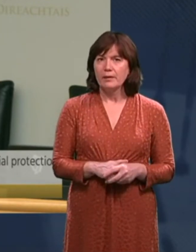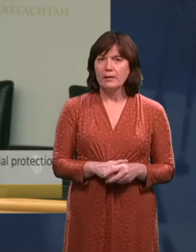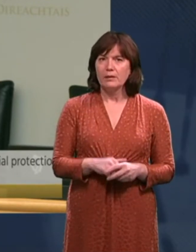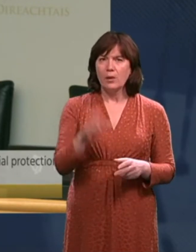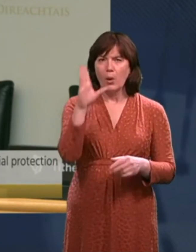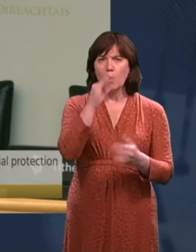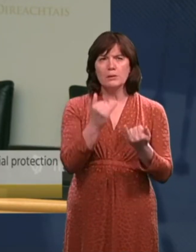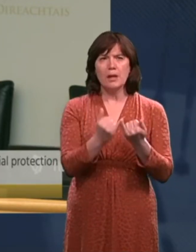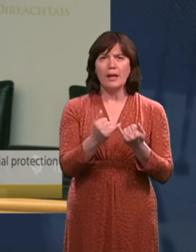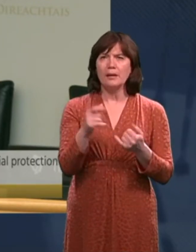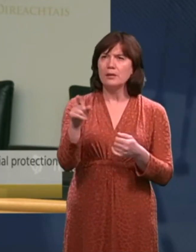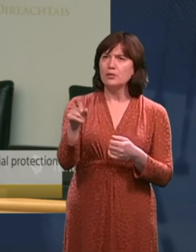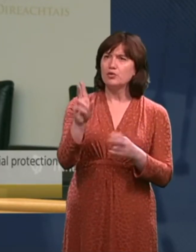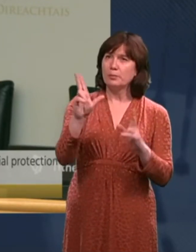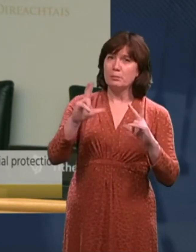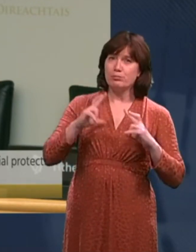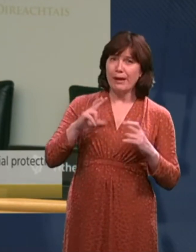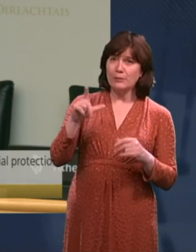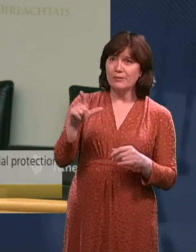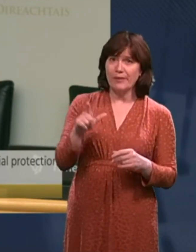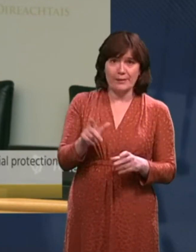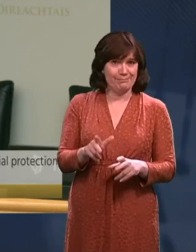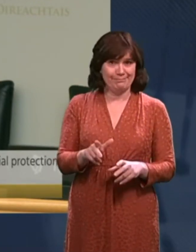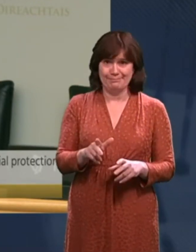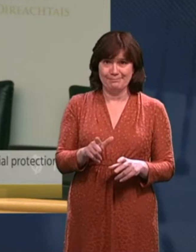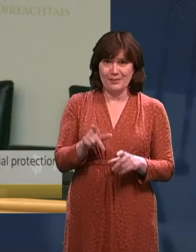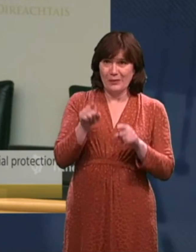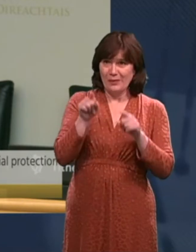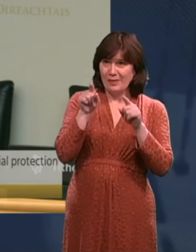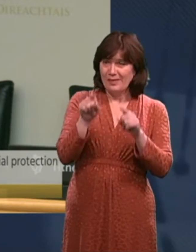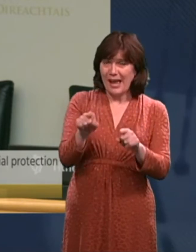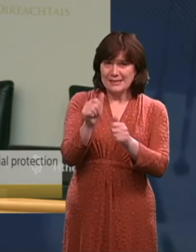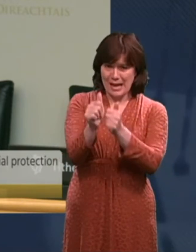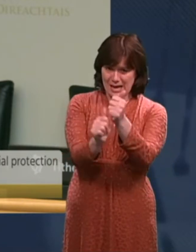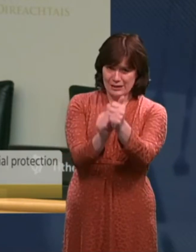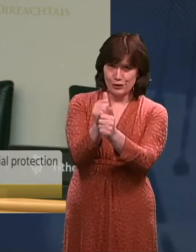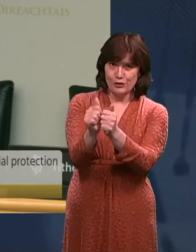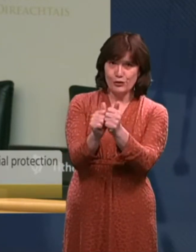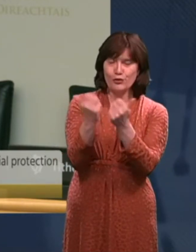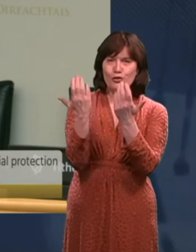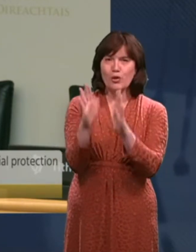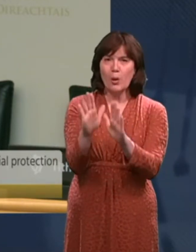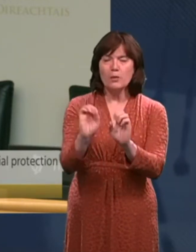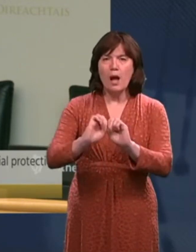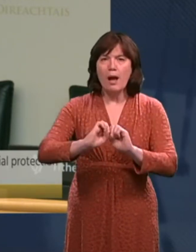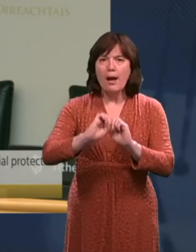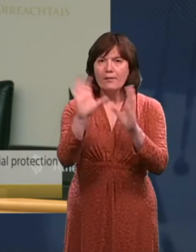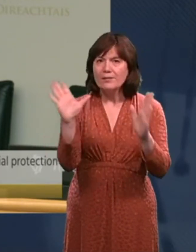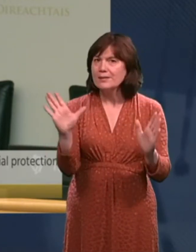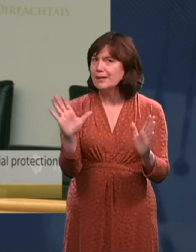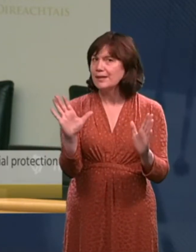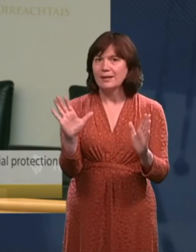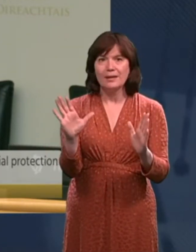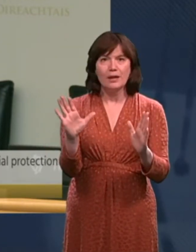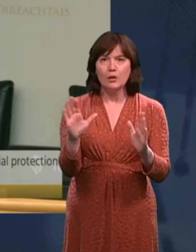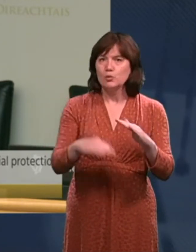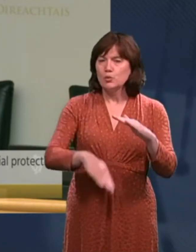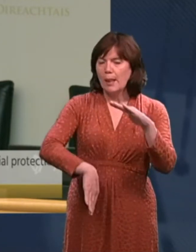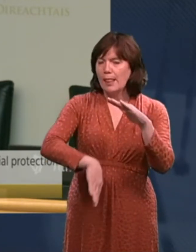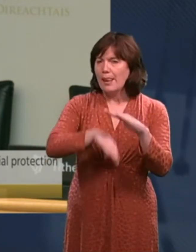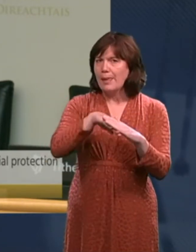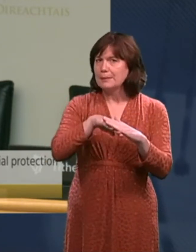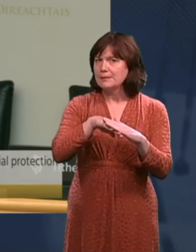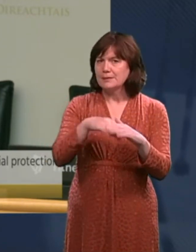those figures were something that the department should be proud of. That demonstrates a very obviously over-restrictive approach